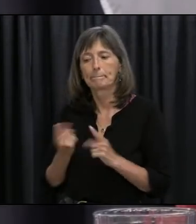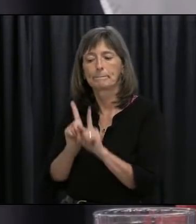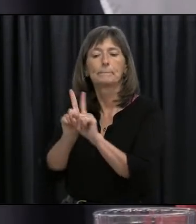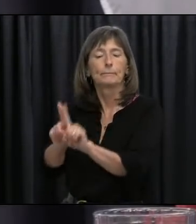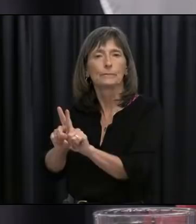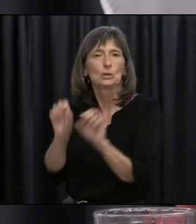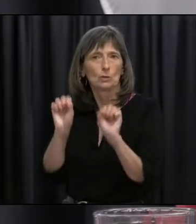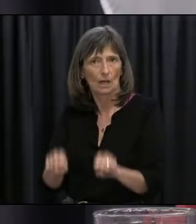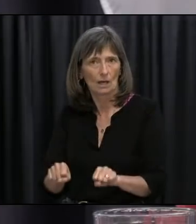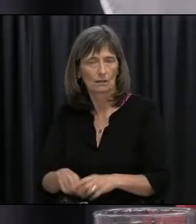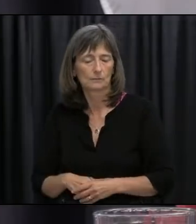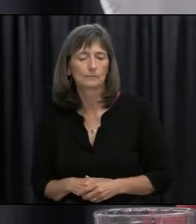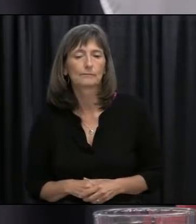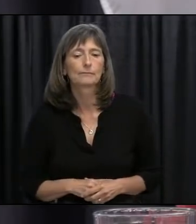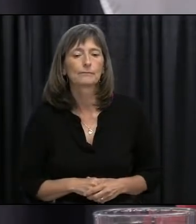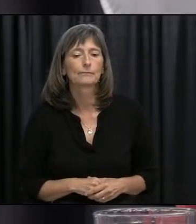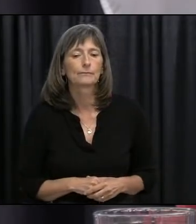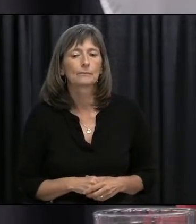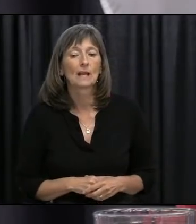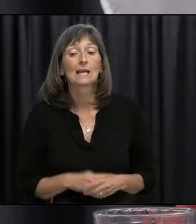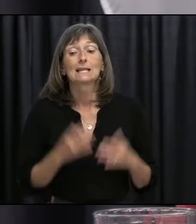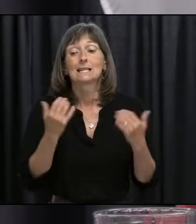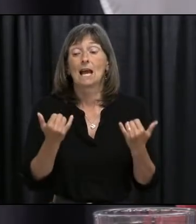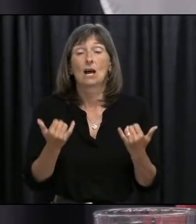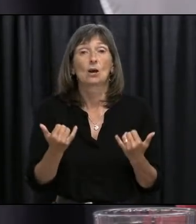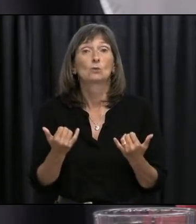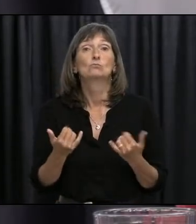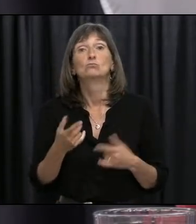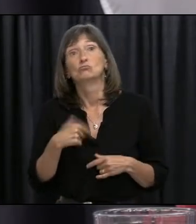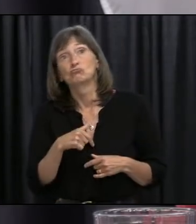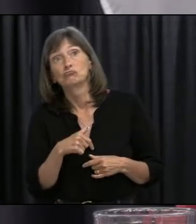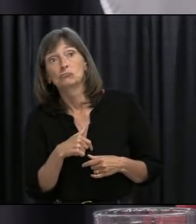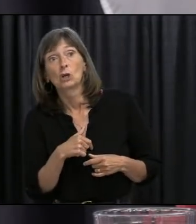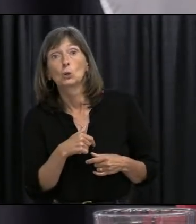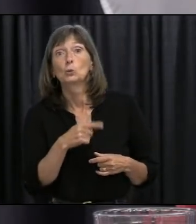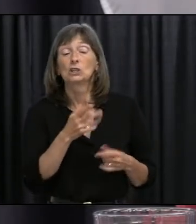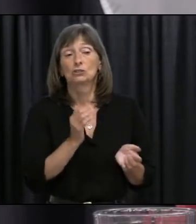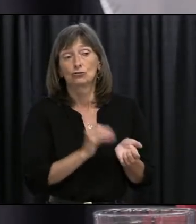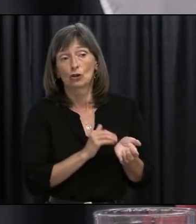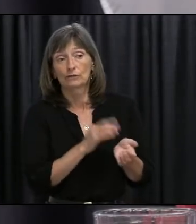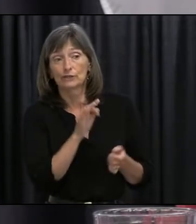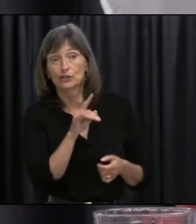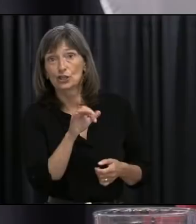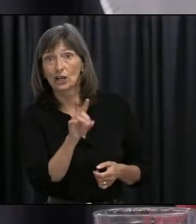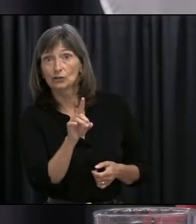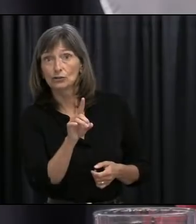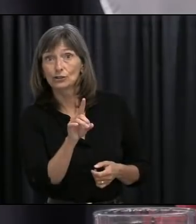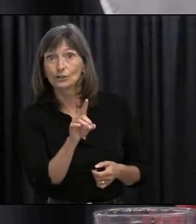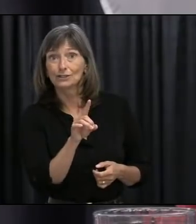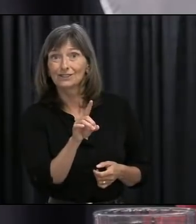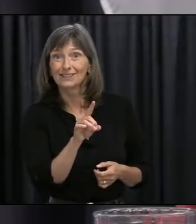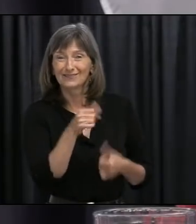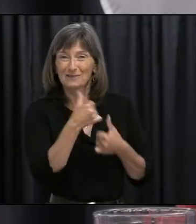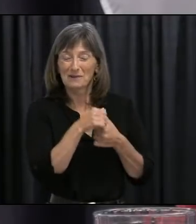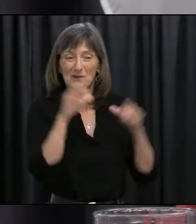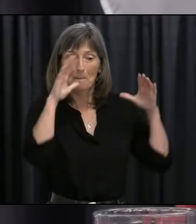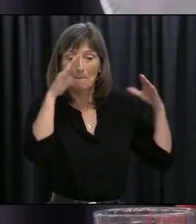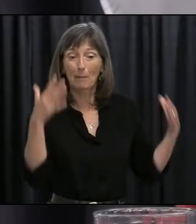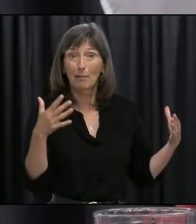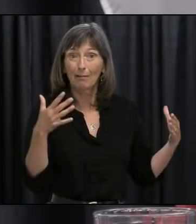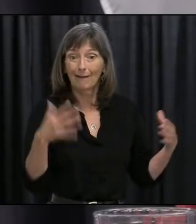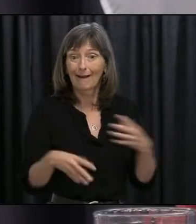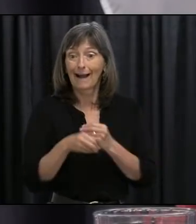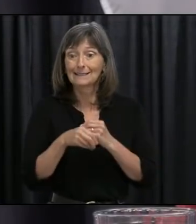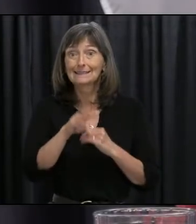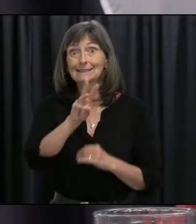we have adopted the number 6, which came from Dr. Fitzgerald's recommendation about extending one's social circle based